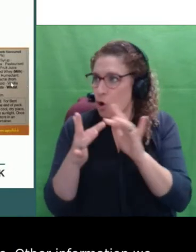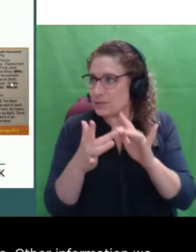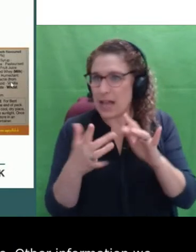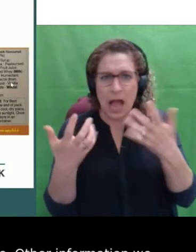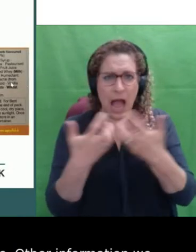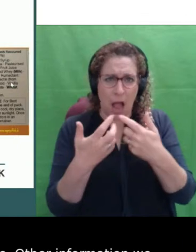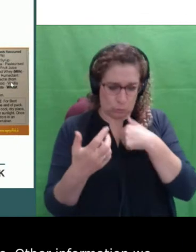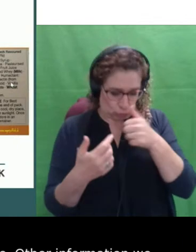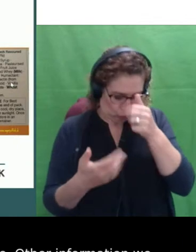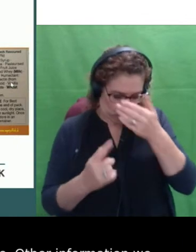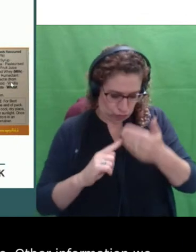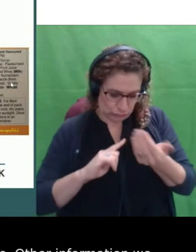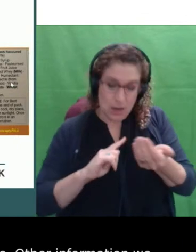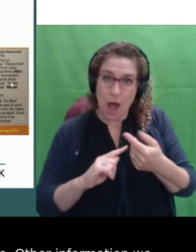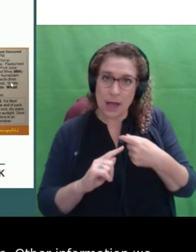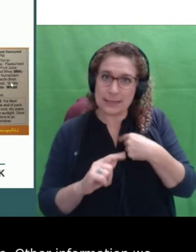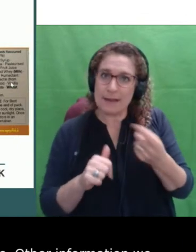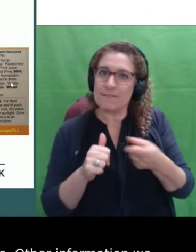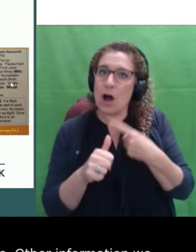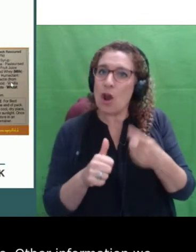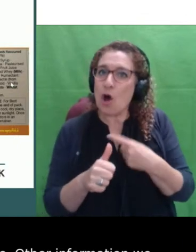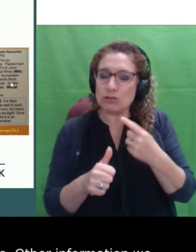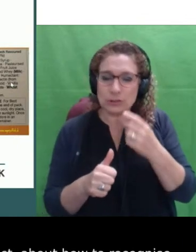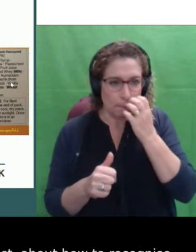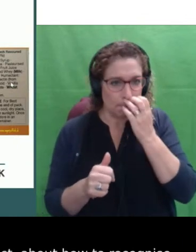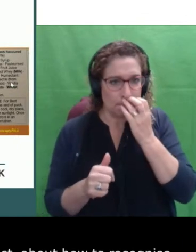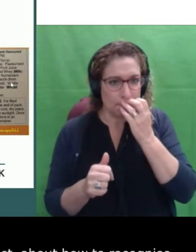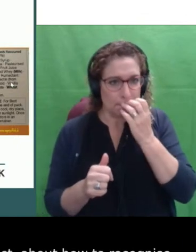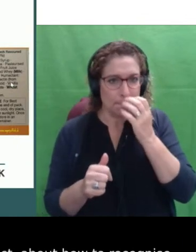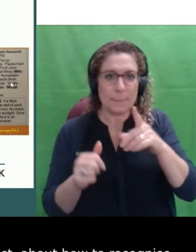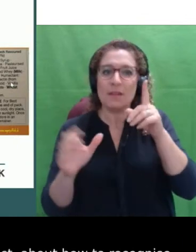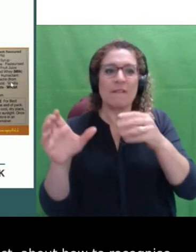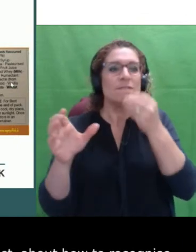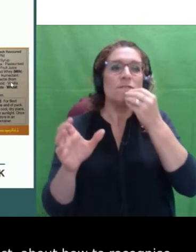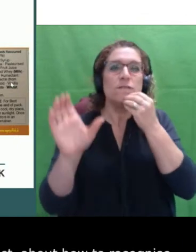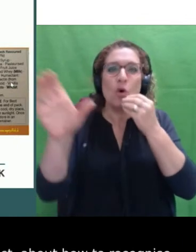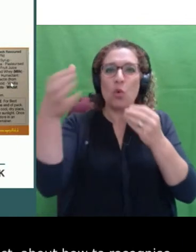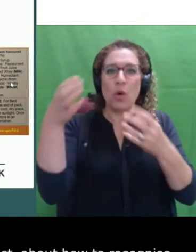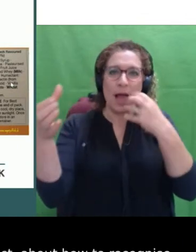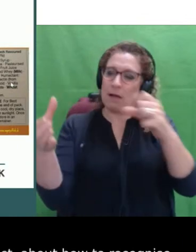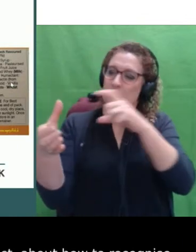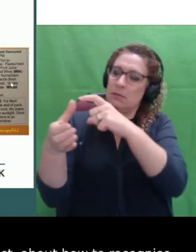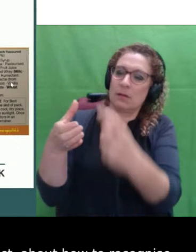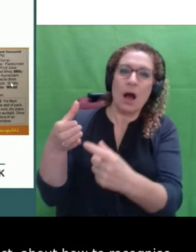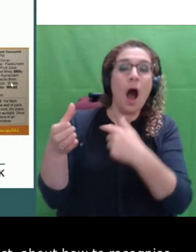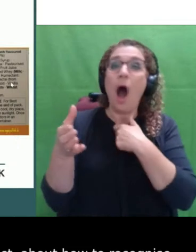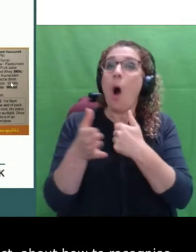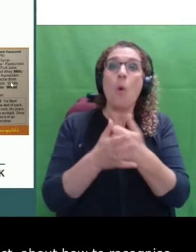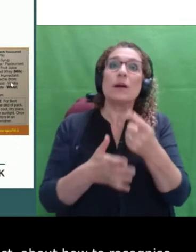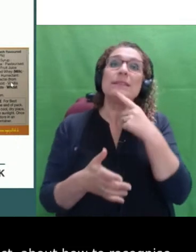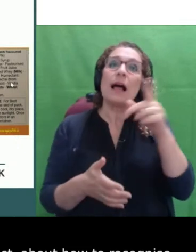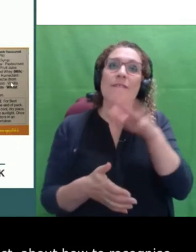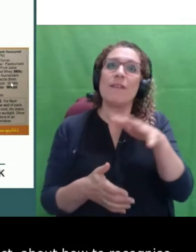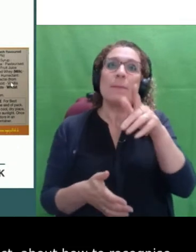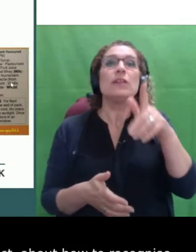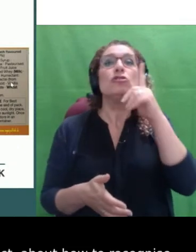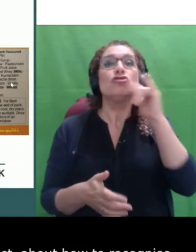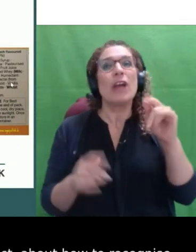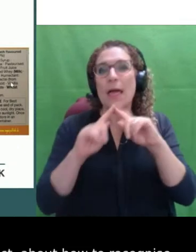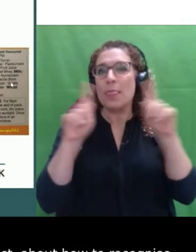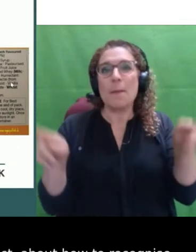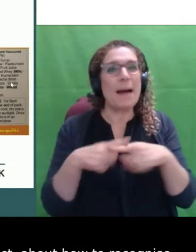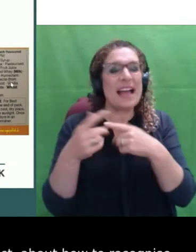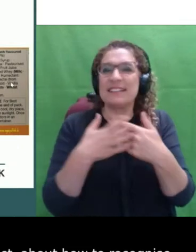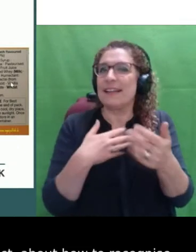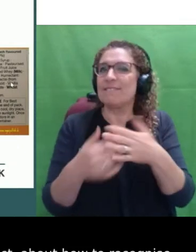reactions foods are labeled in bold on the back with some of the main allergens so i tell families to always check the packet even if they've eaten it before to